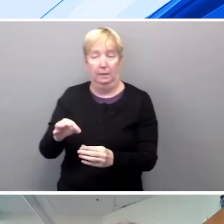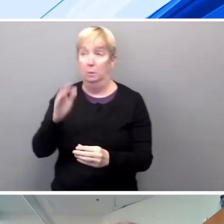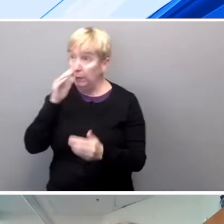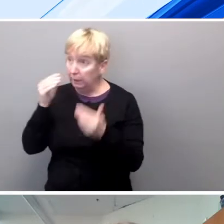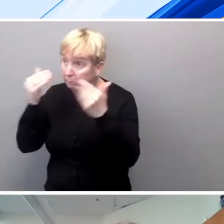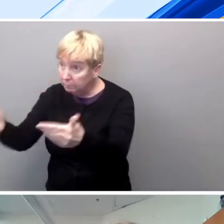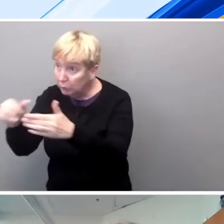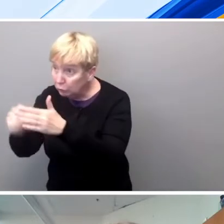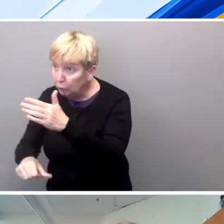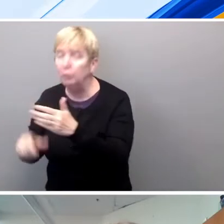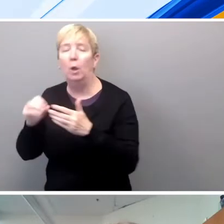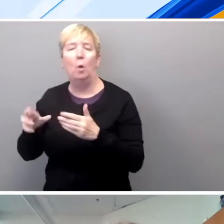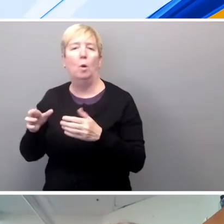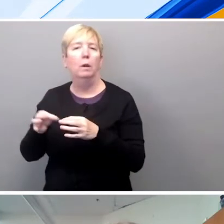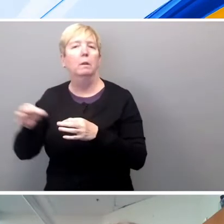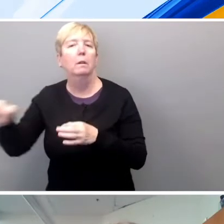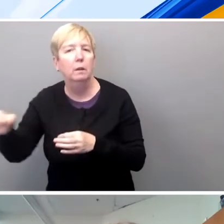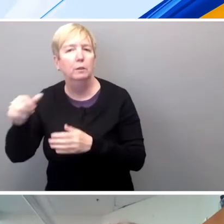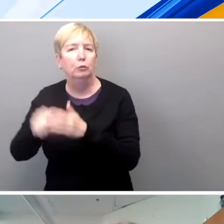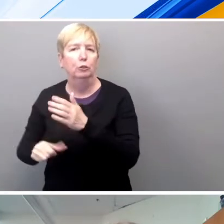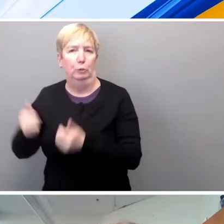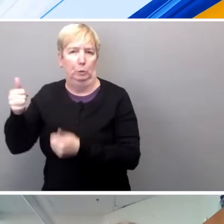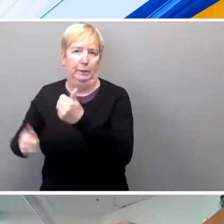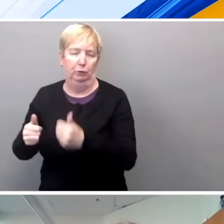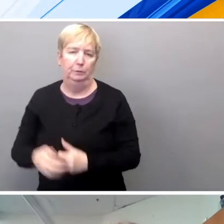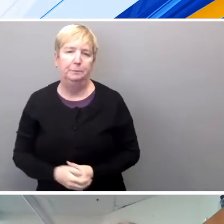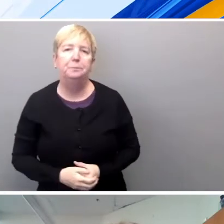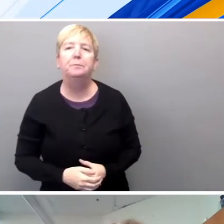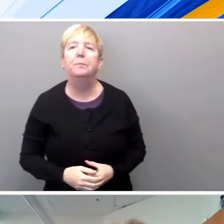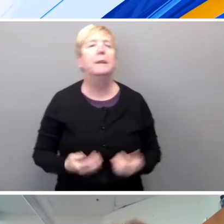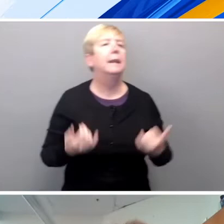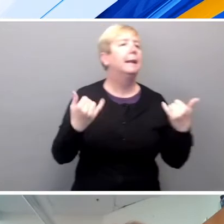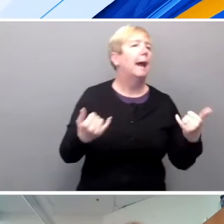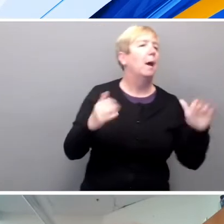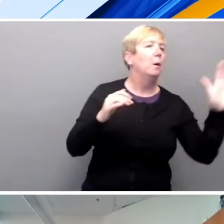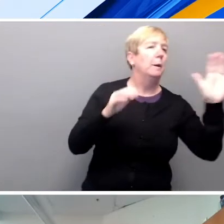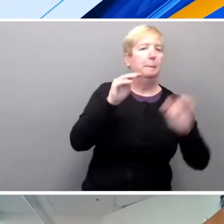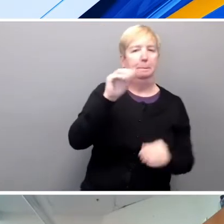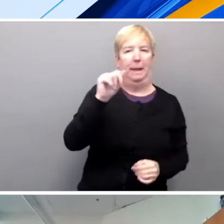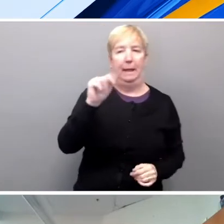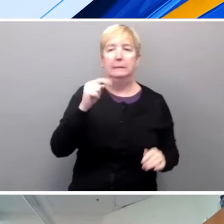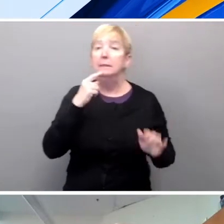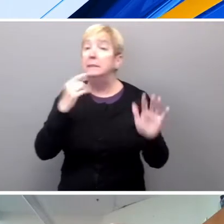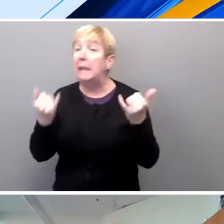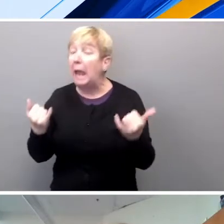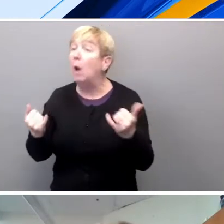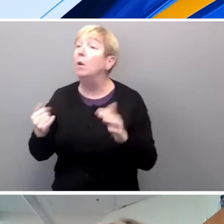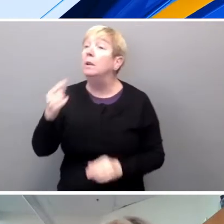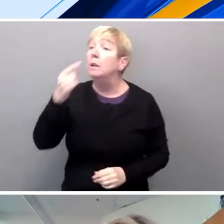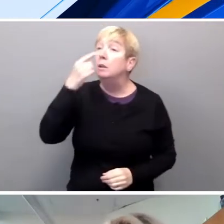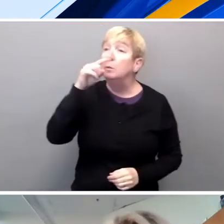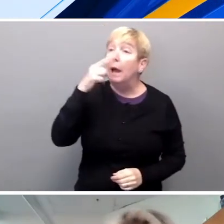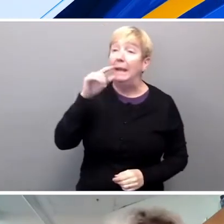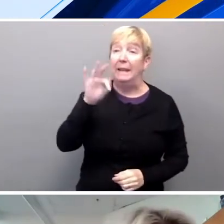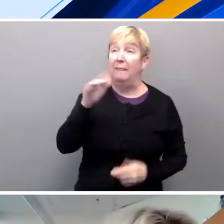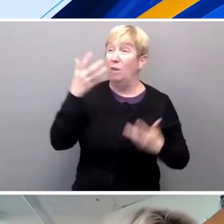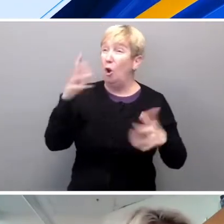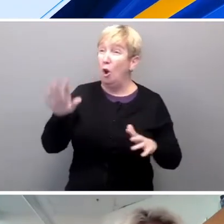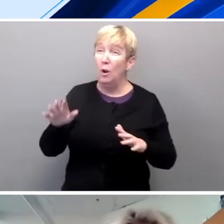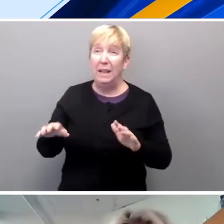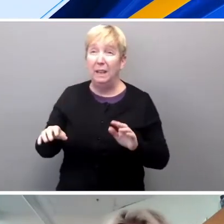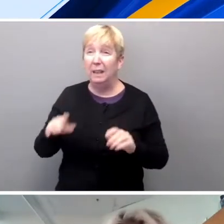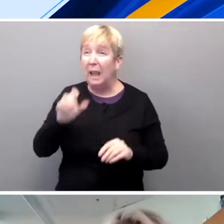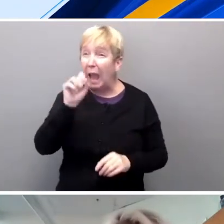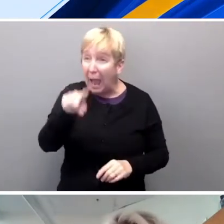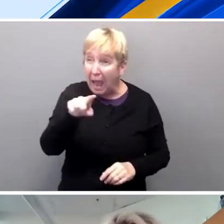Great, thank you. Just a quick note for our press corps. If you've already asked a question, I'd request that you just put your hand down, and we'll